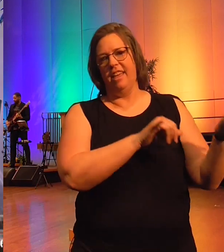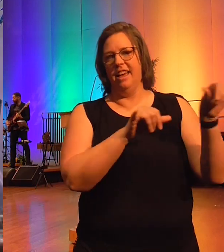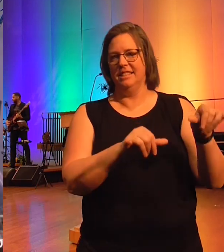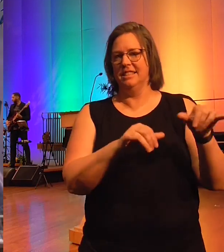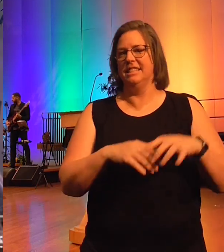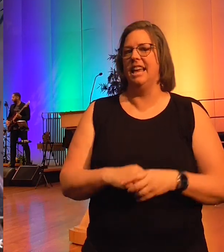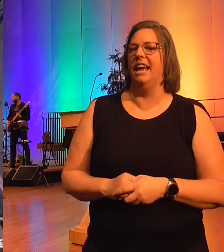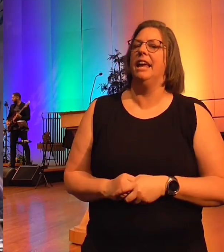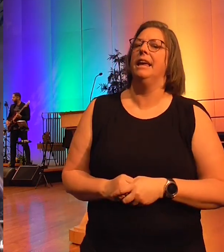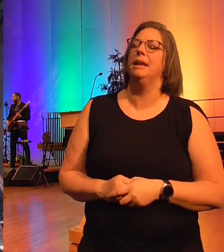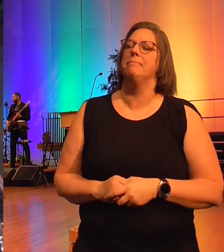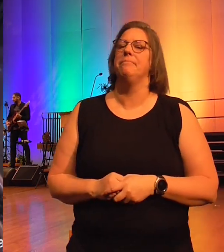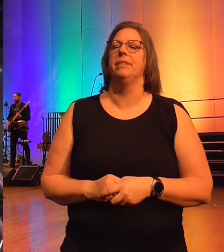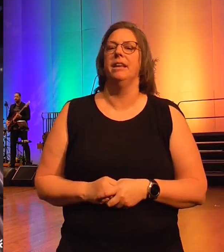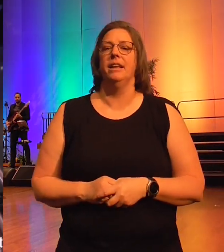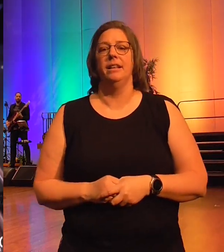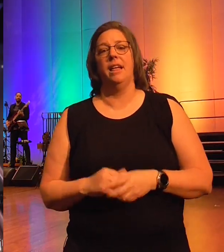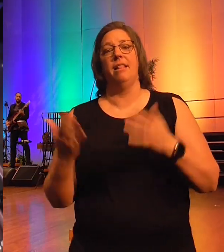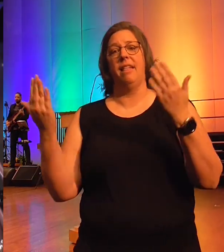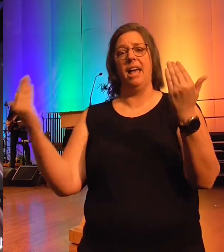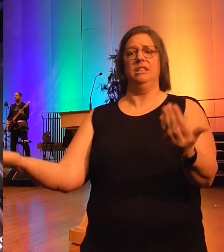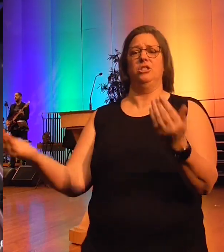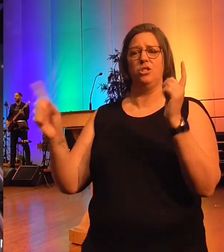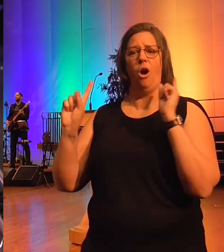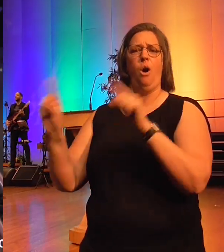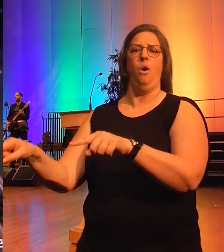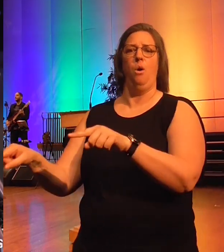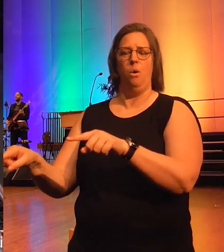the same. Yeah, oh, go down.